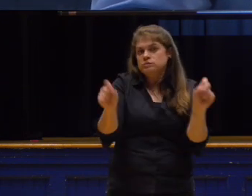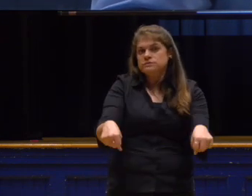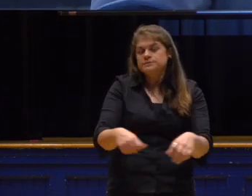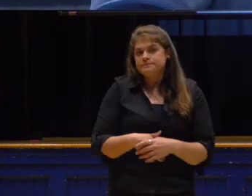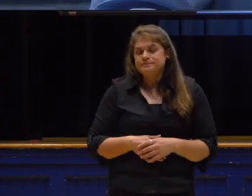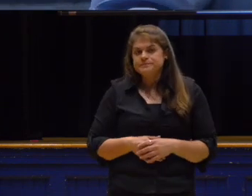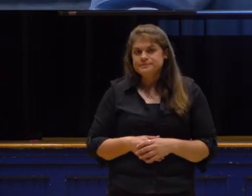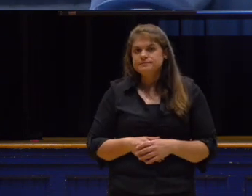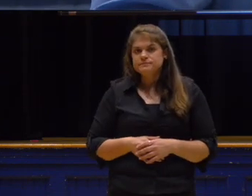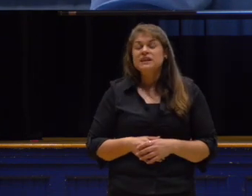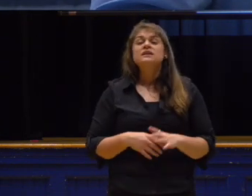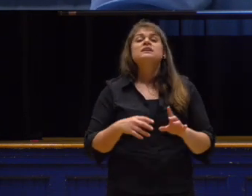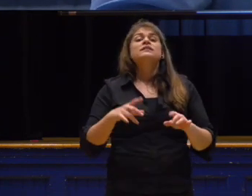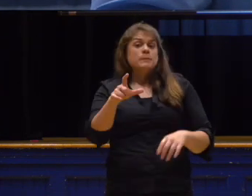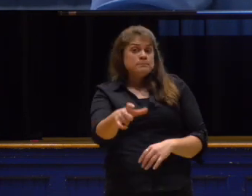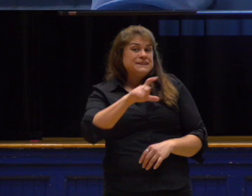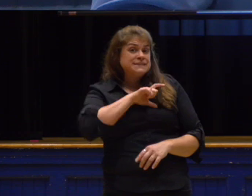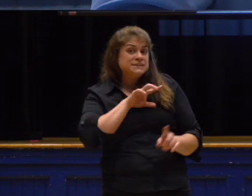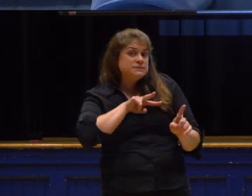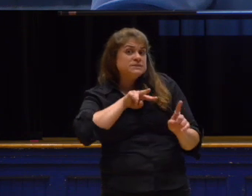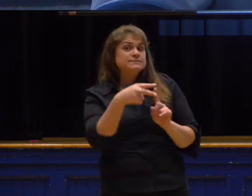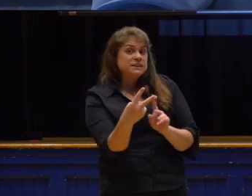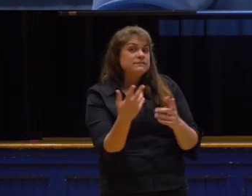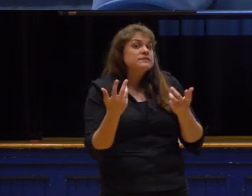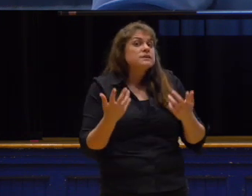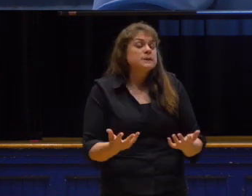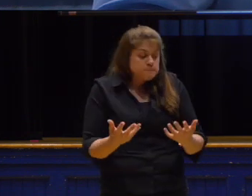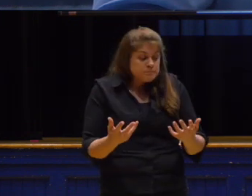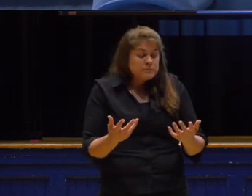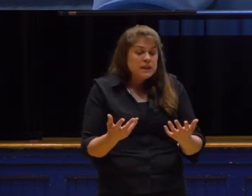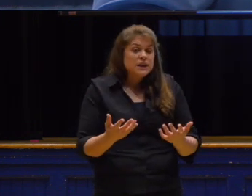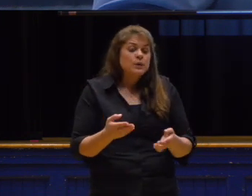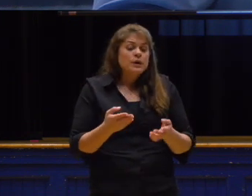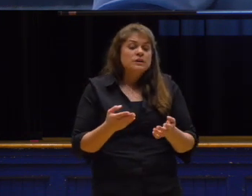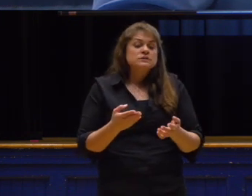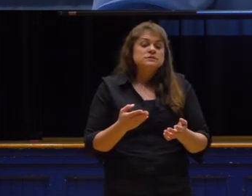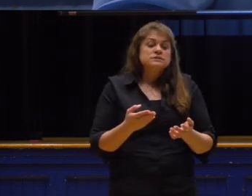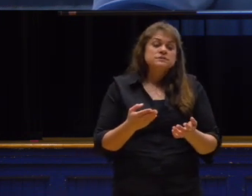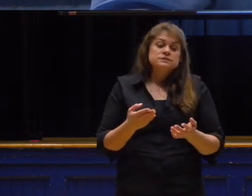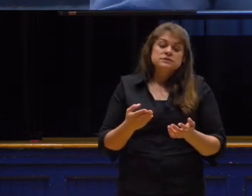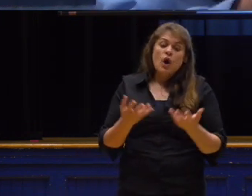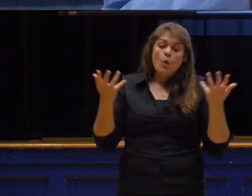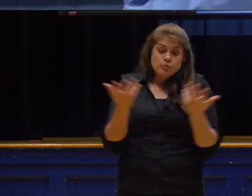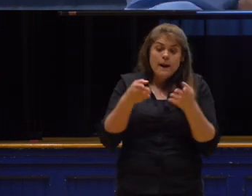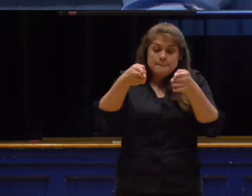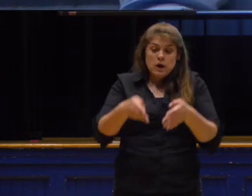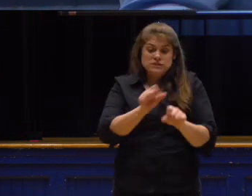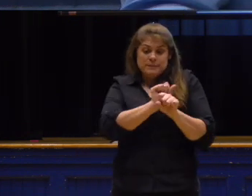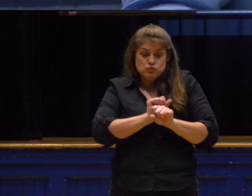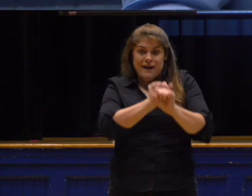It is legal. Now, from a police perspective, what somebody can be taken